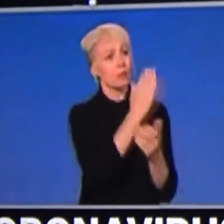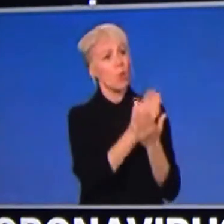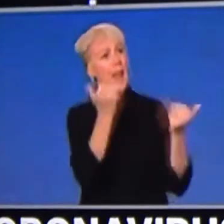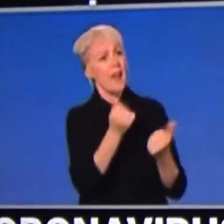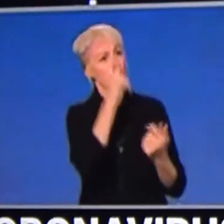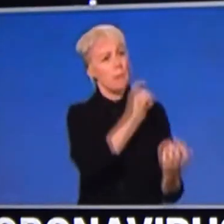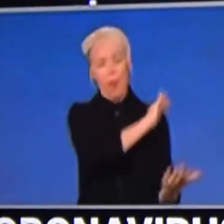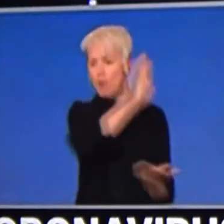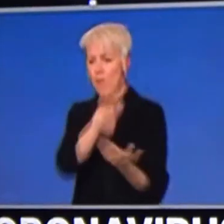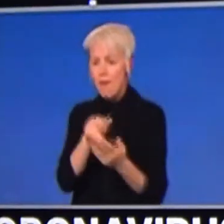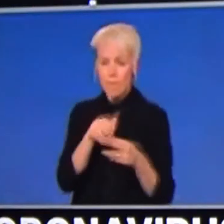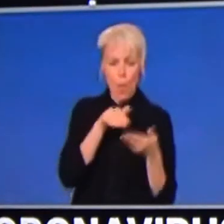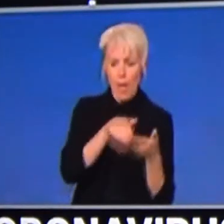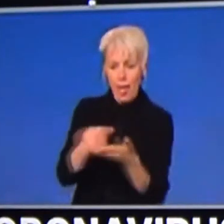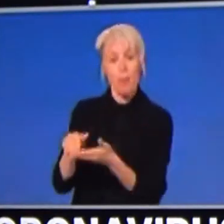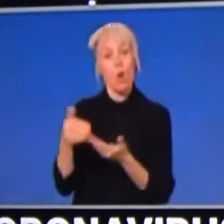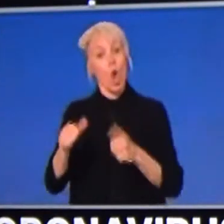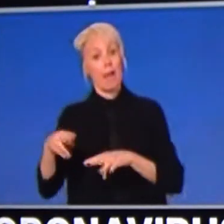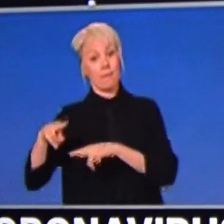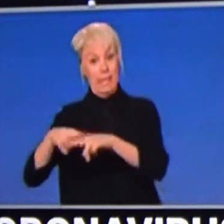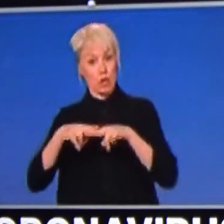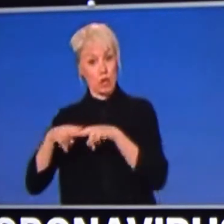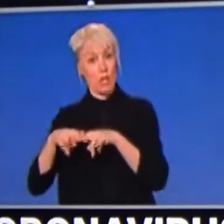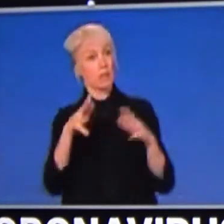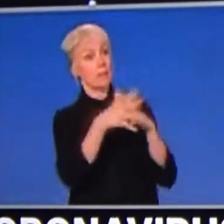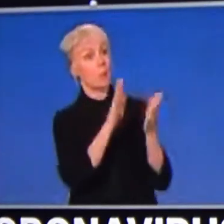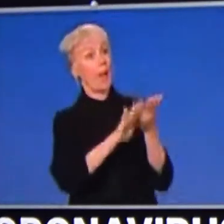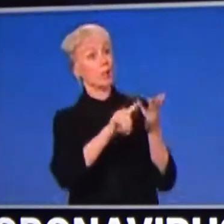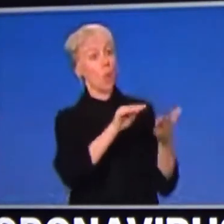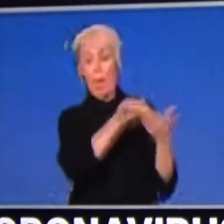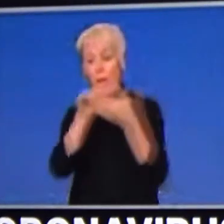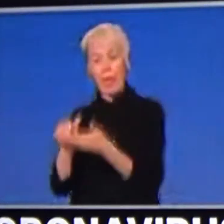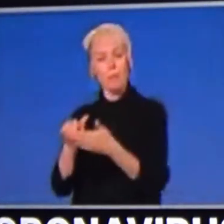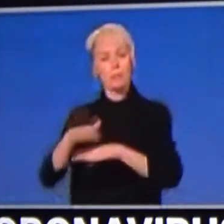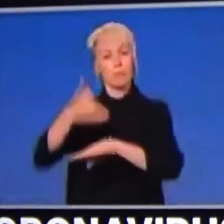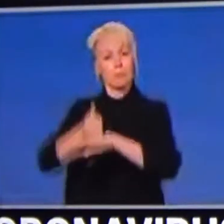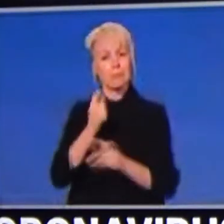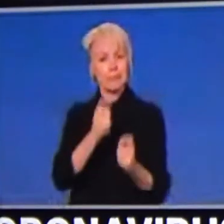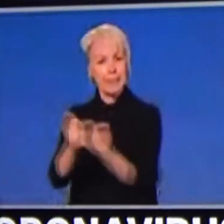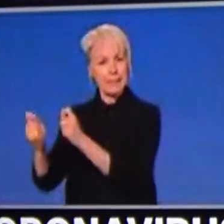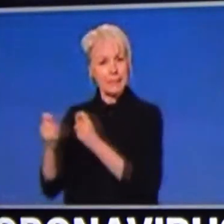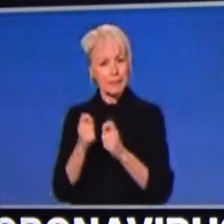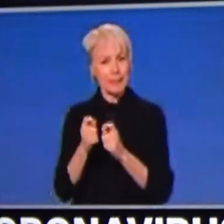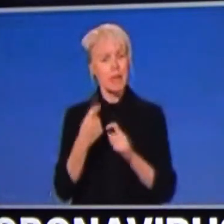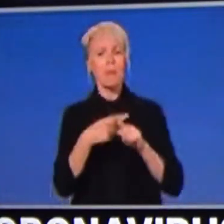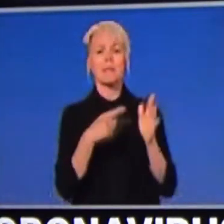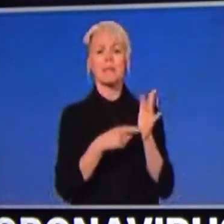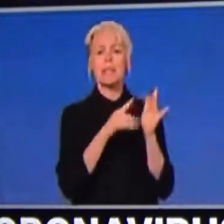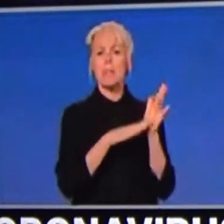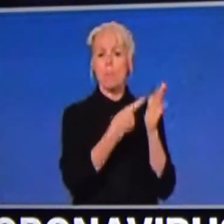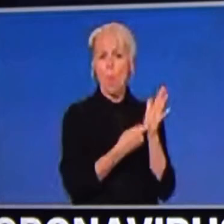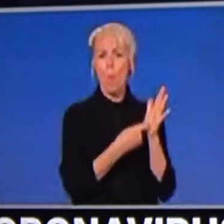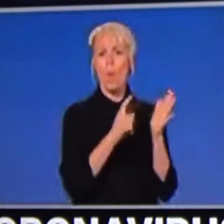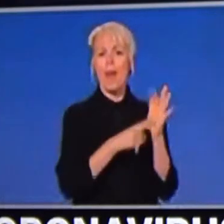in particular with their testing capability, establishing COVID-19 isolation facilities in Timor-Leste. And this is the